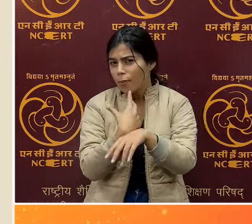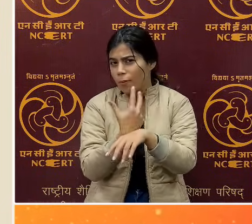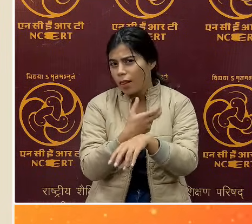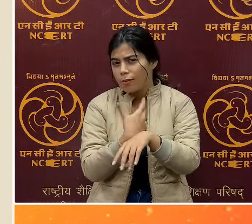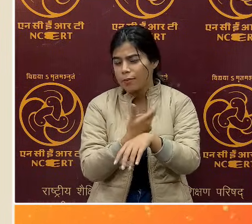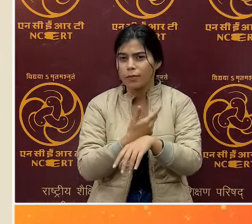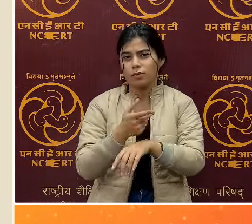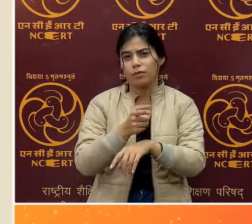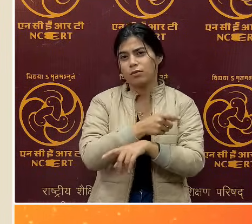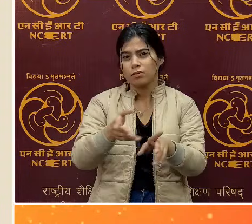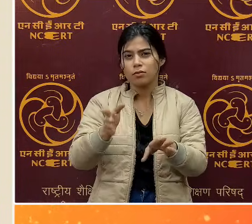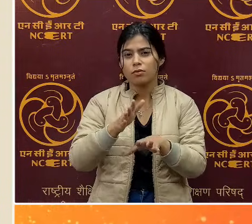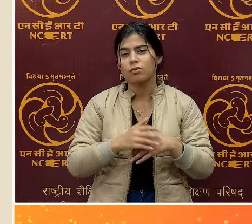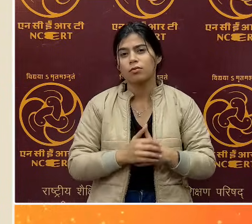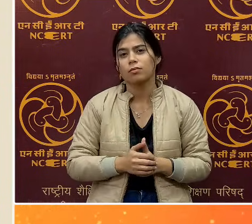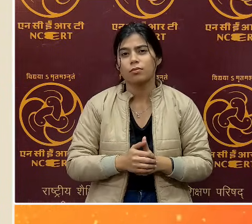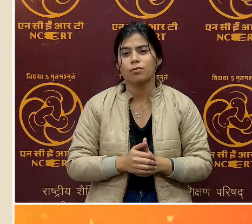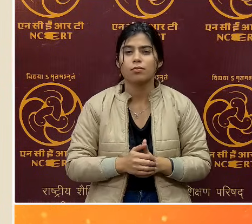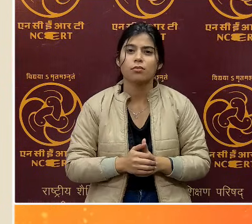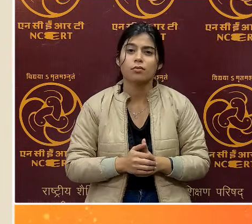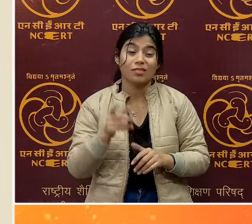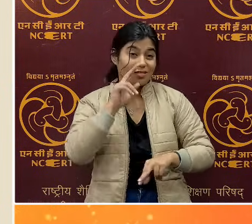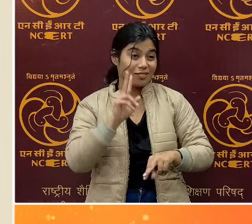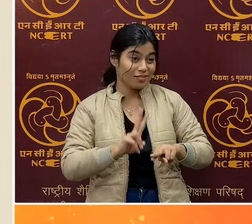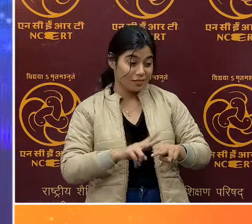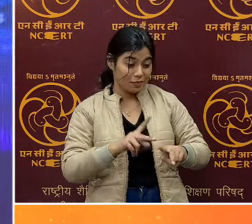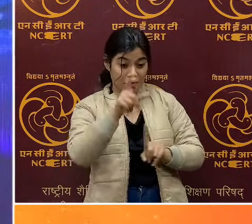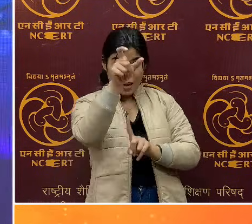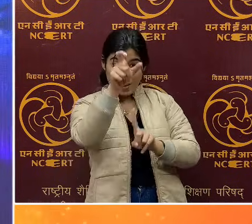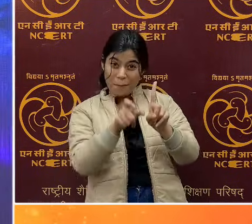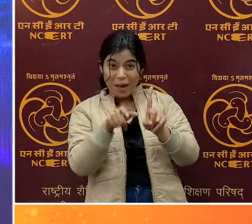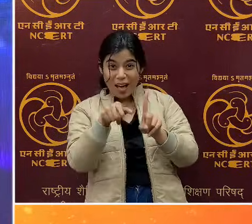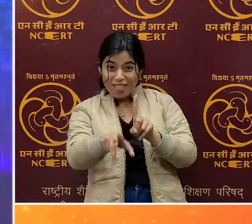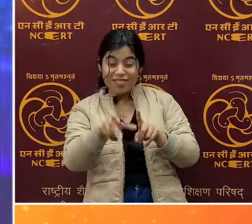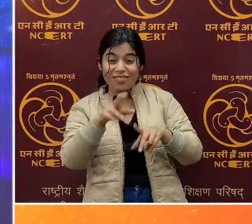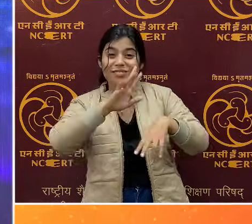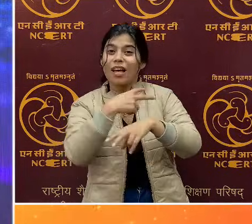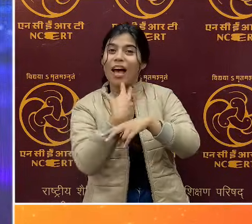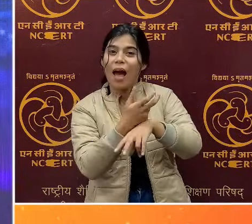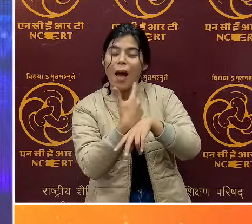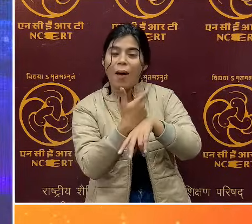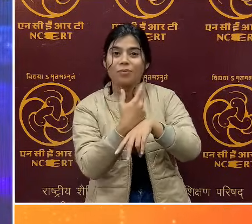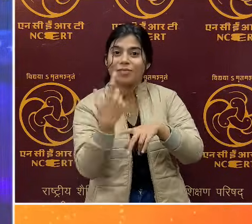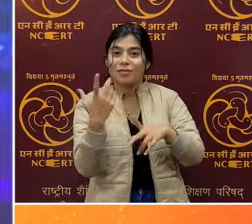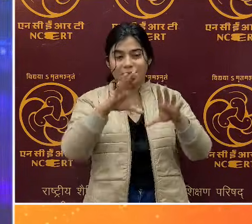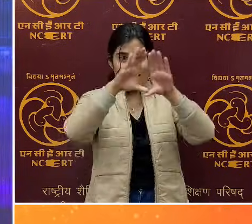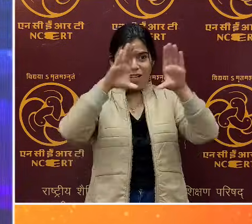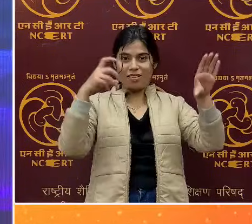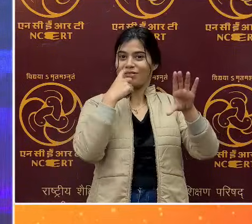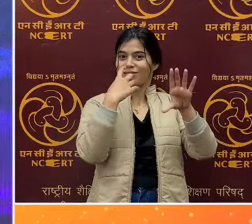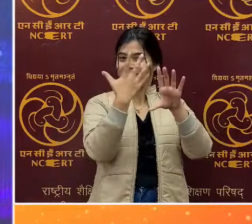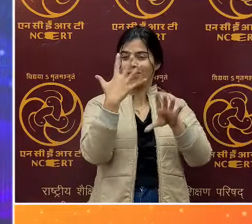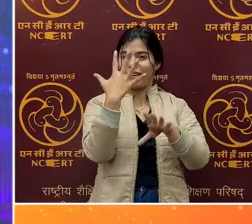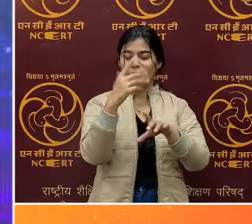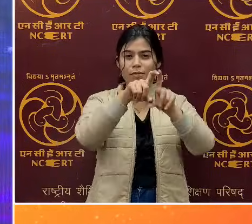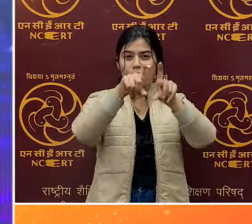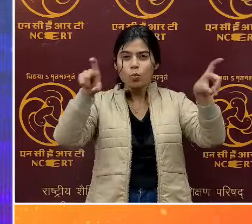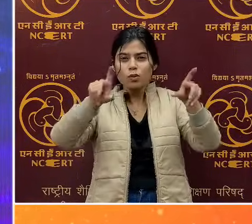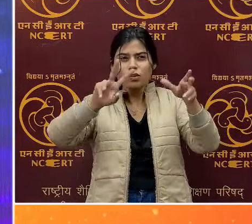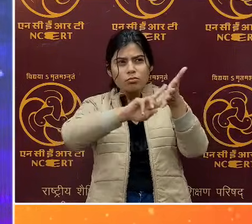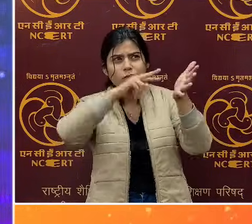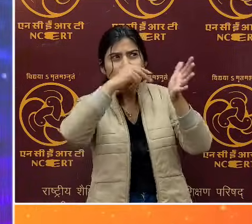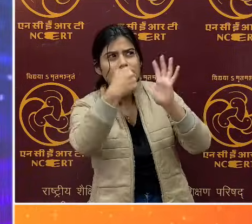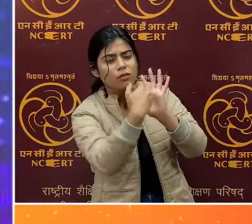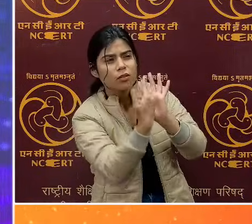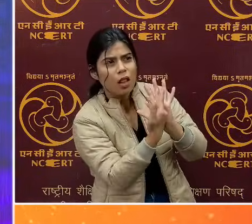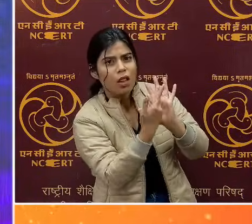inversion form, so that if a person sees it in the mirror, in the rear view mirror, it is the straight word that we see